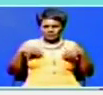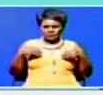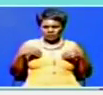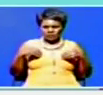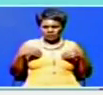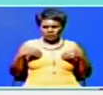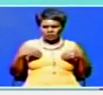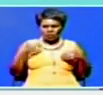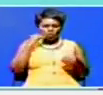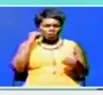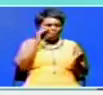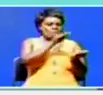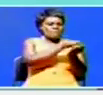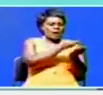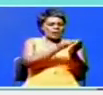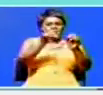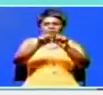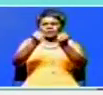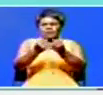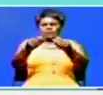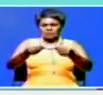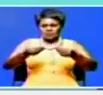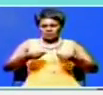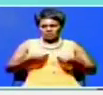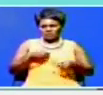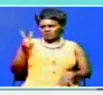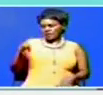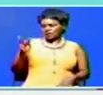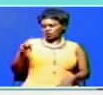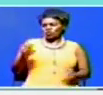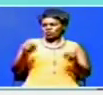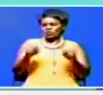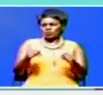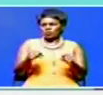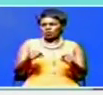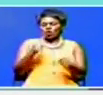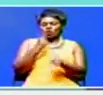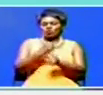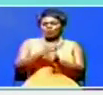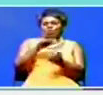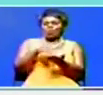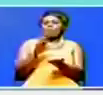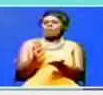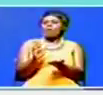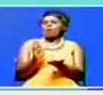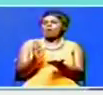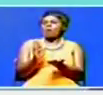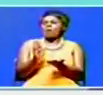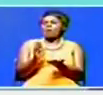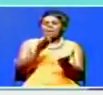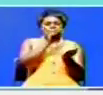core bank system that gives us the latitude to be able to do much more. This bank